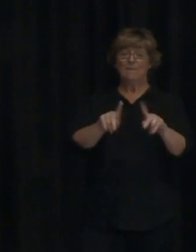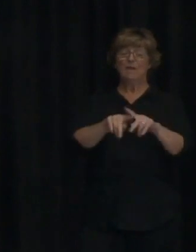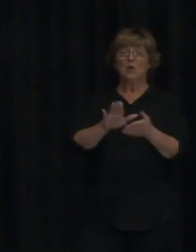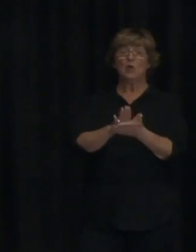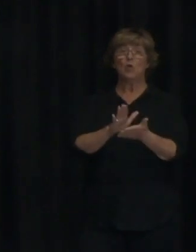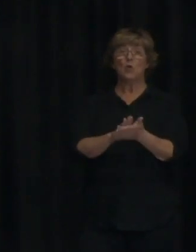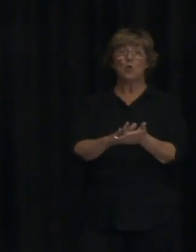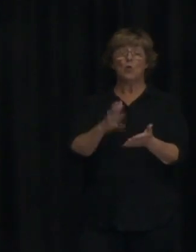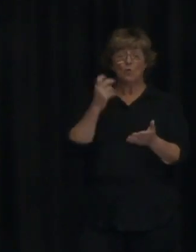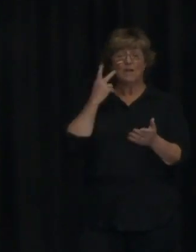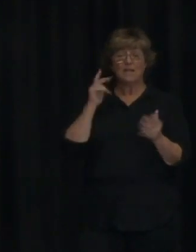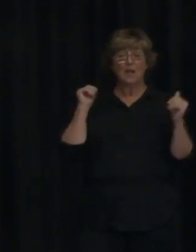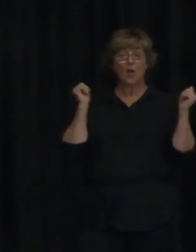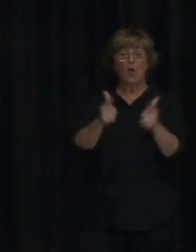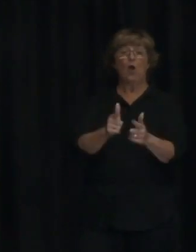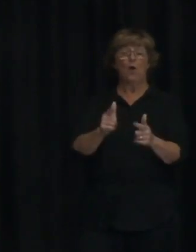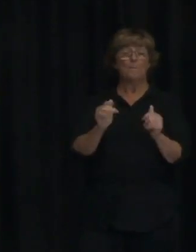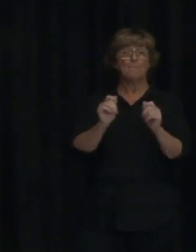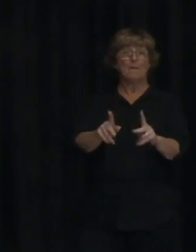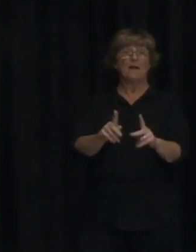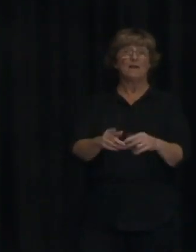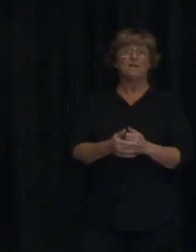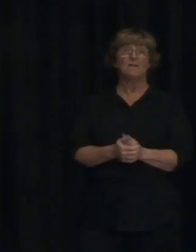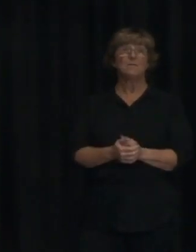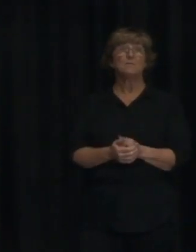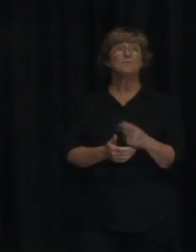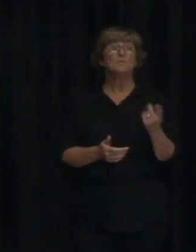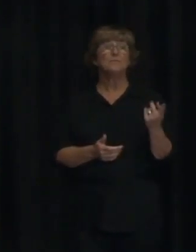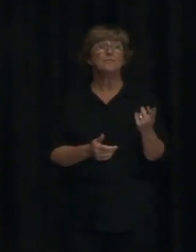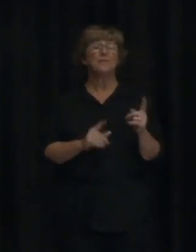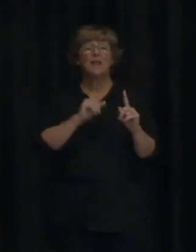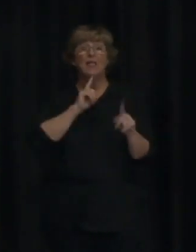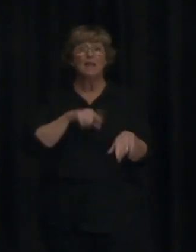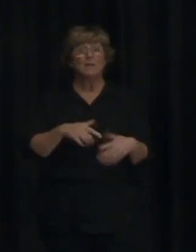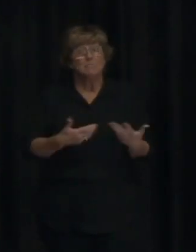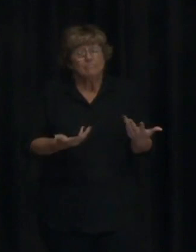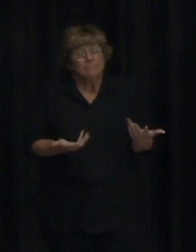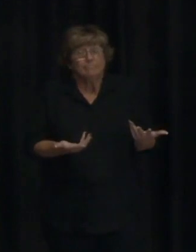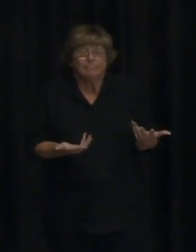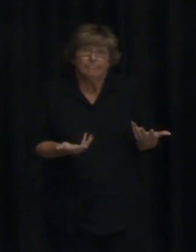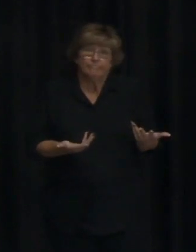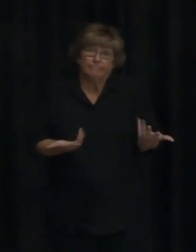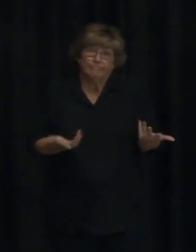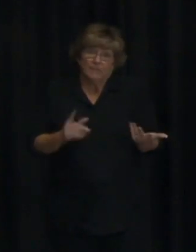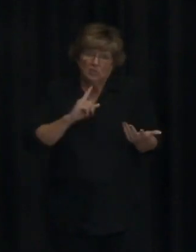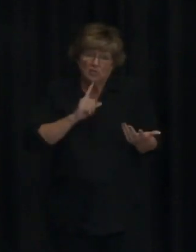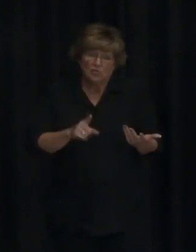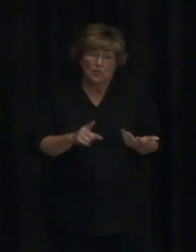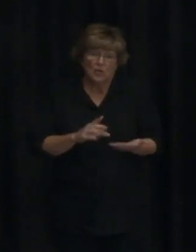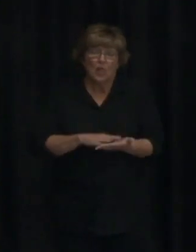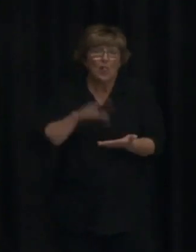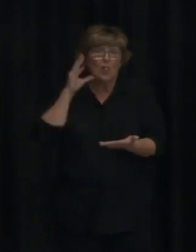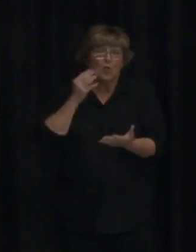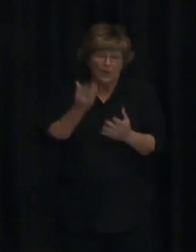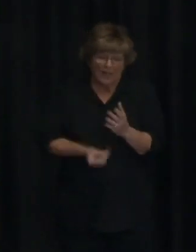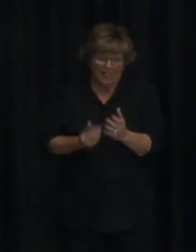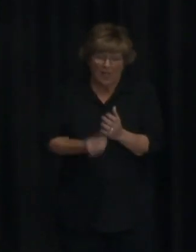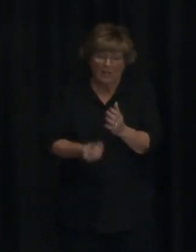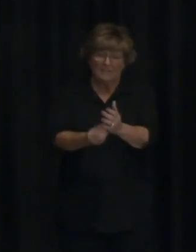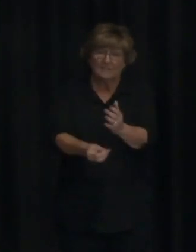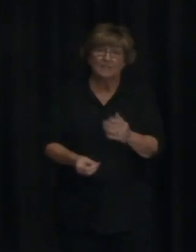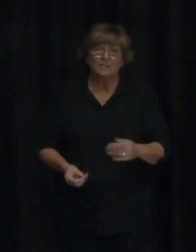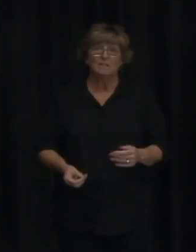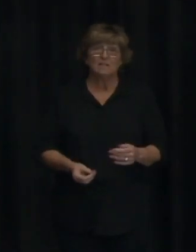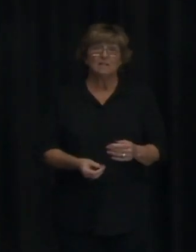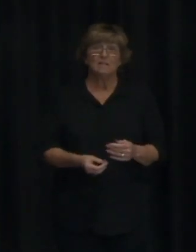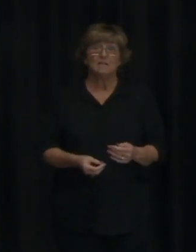see all teachers vaccinated before that happens. Yeah. No, the answer is absolutely. I mean, the whole framework around learning loss, the